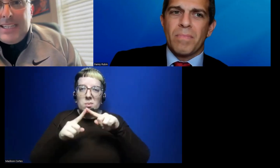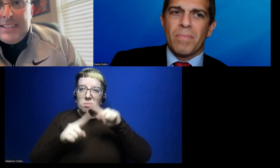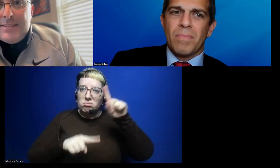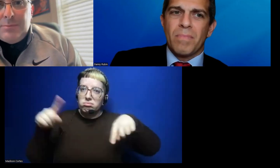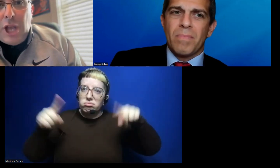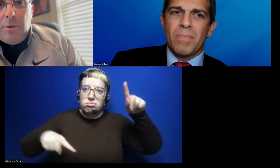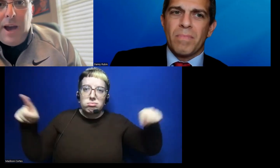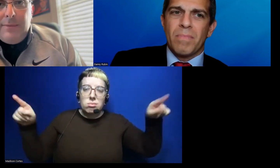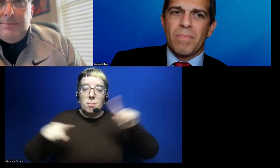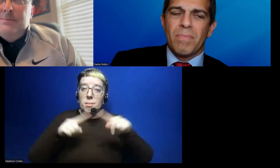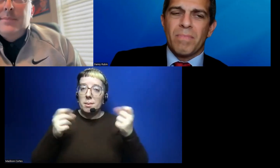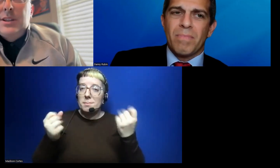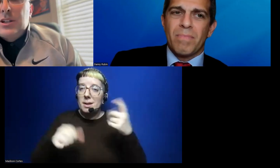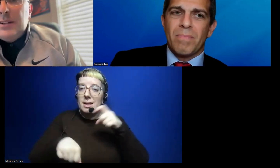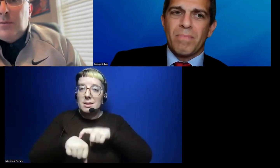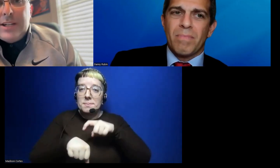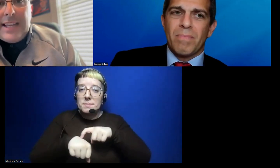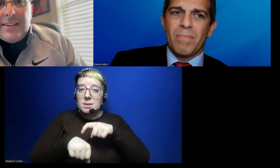times it is,